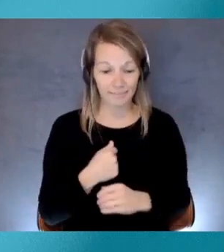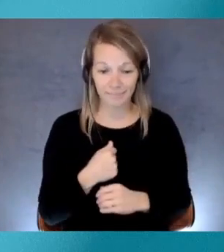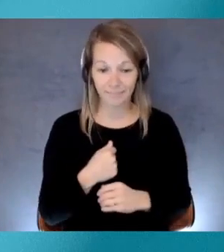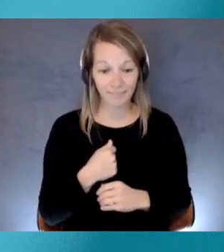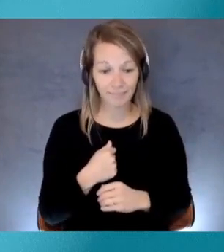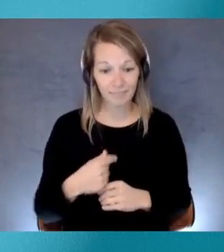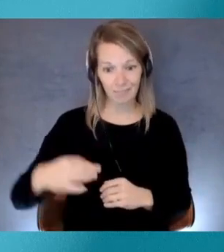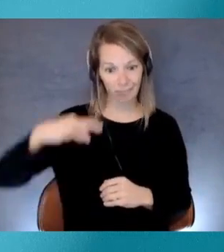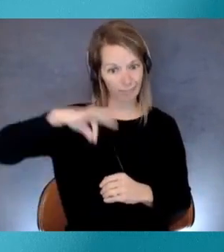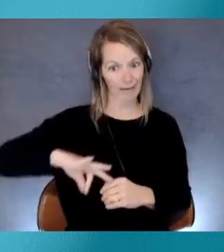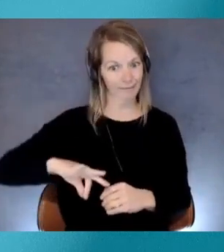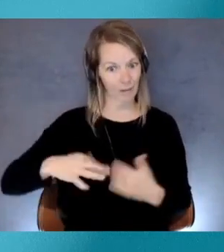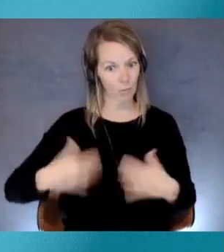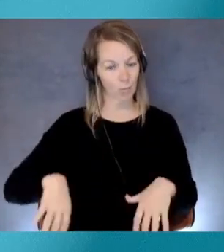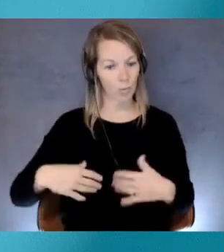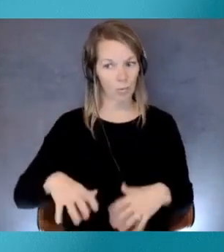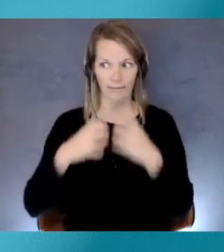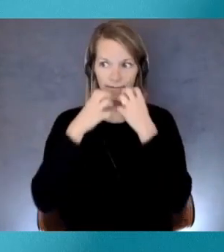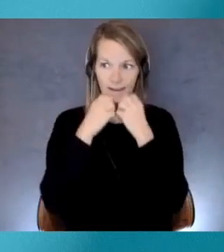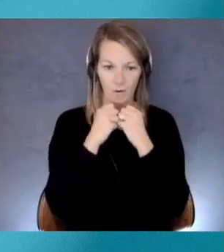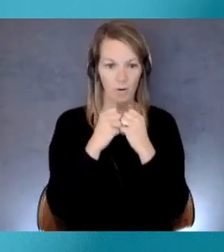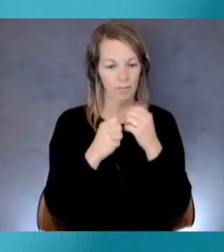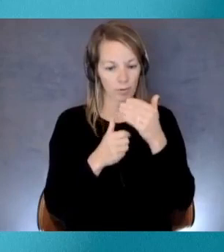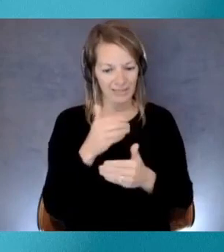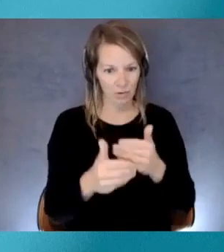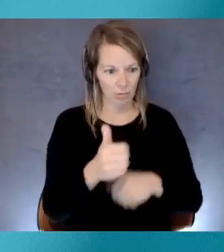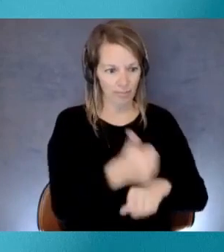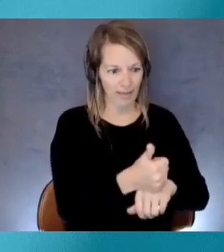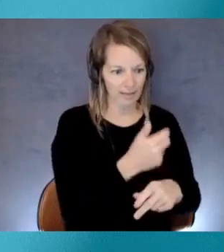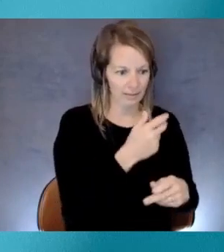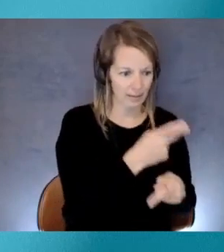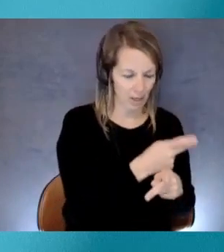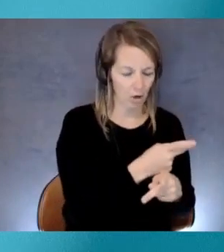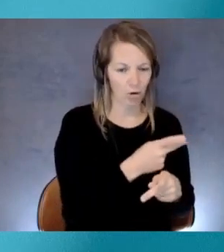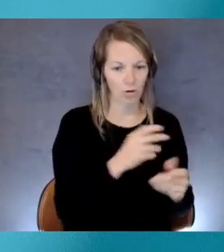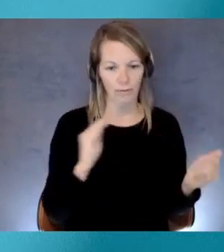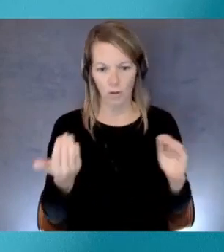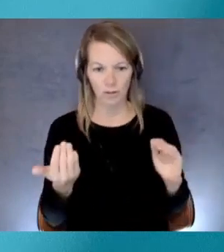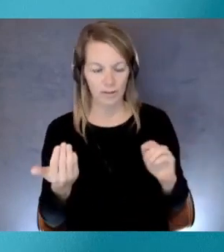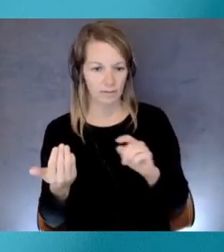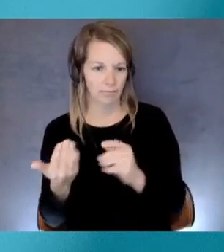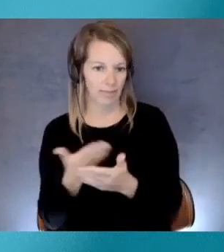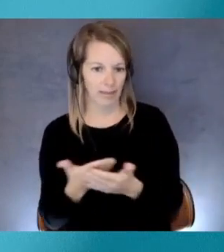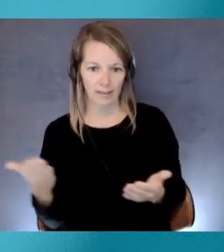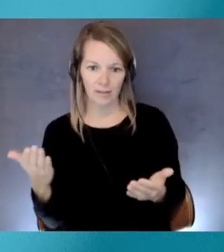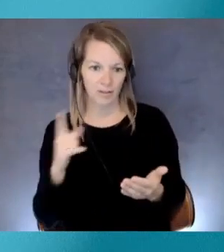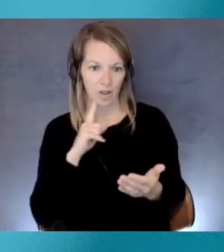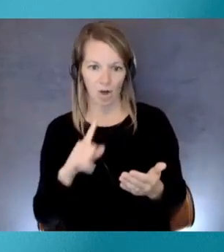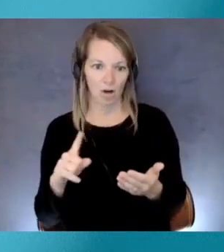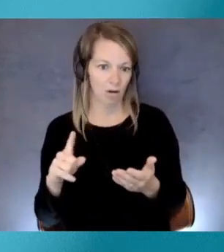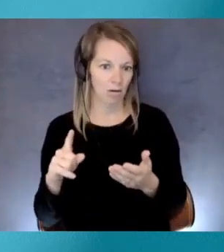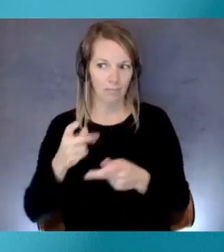benefit greatly from the fact that we value procedural based care much more than we value like things that our internist and primary